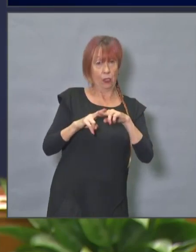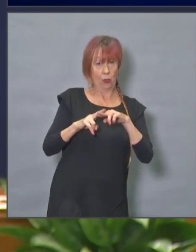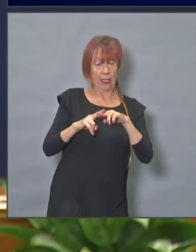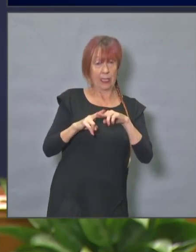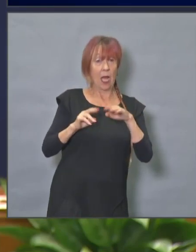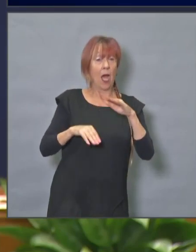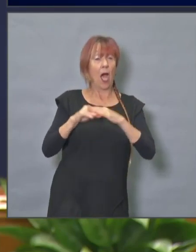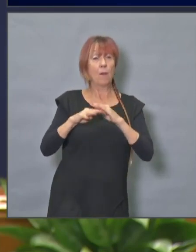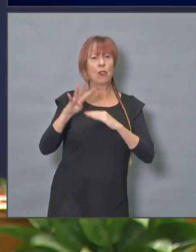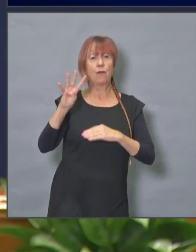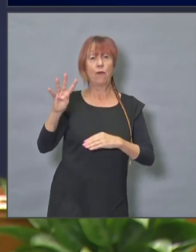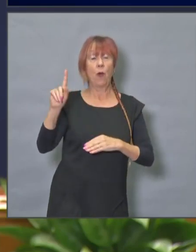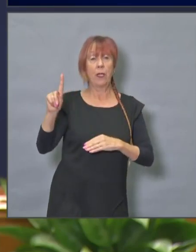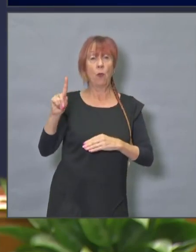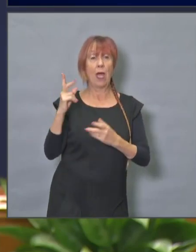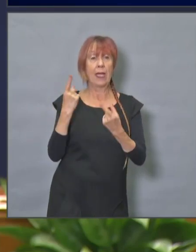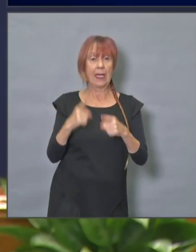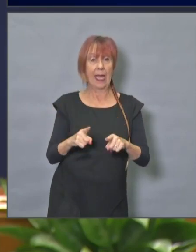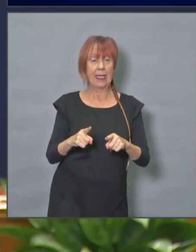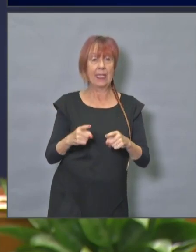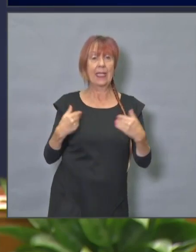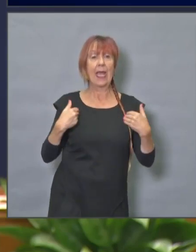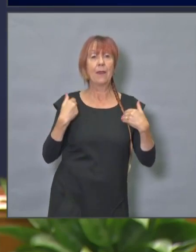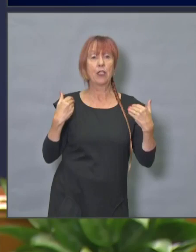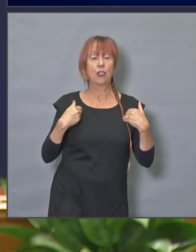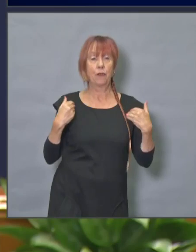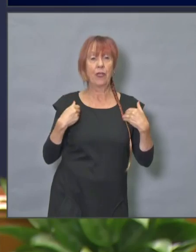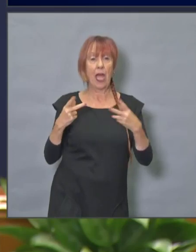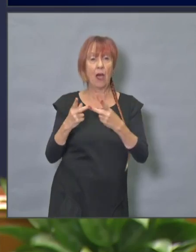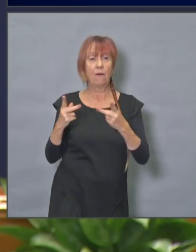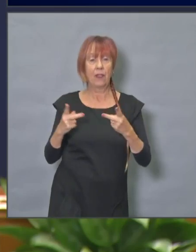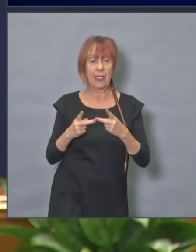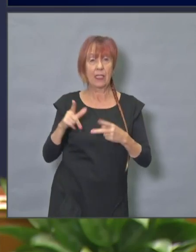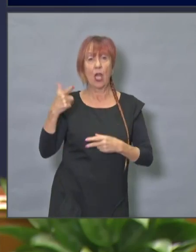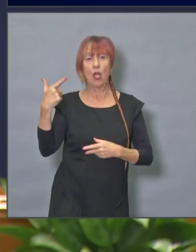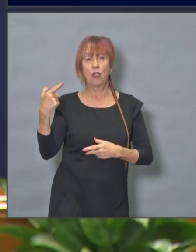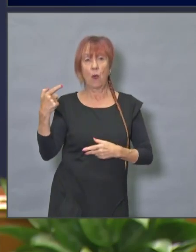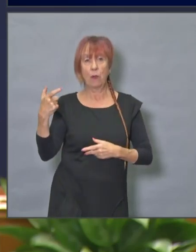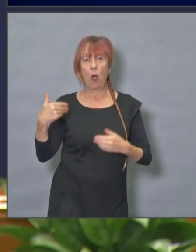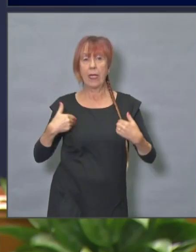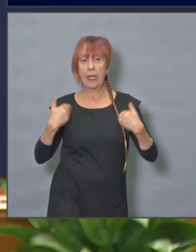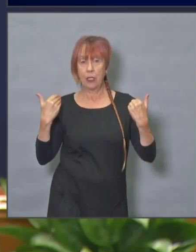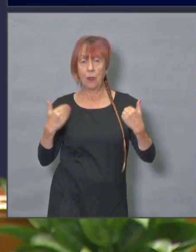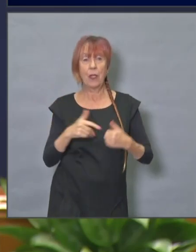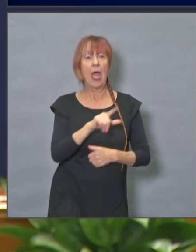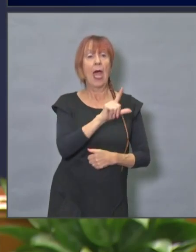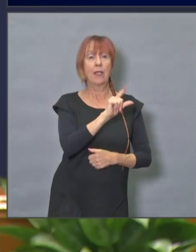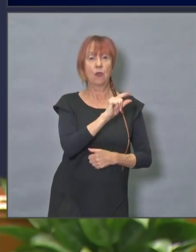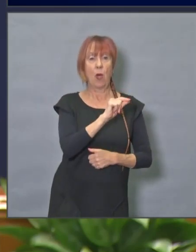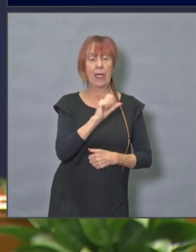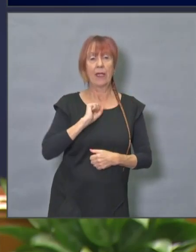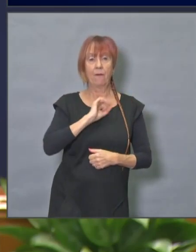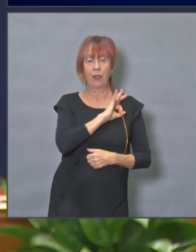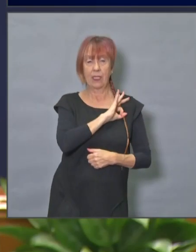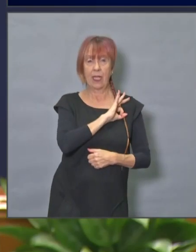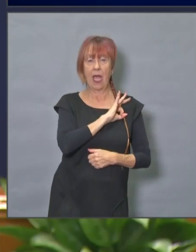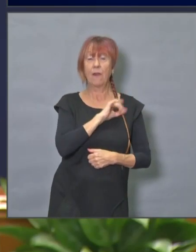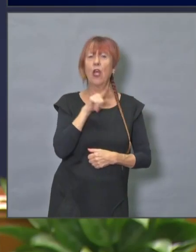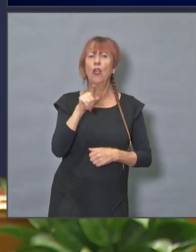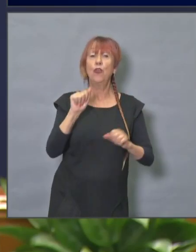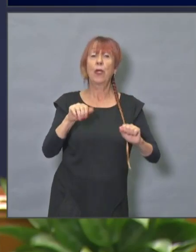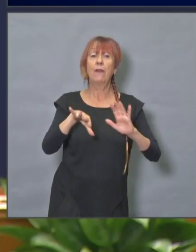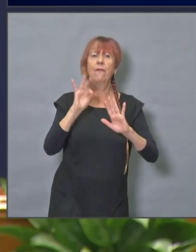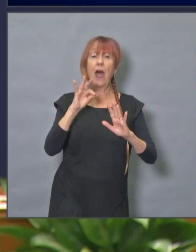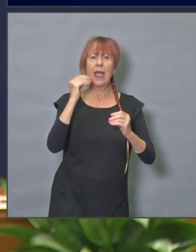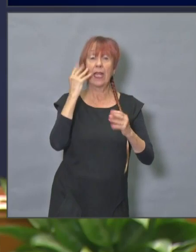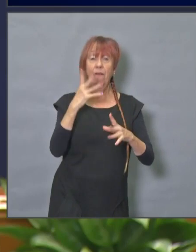to 41 cases in our juvenile facilities, 21 among youth, and 20 among staff. You can find information